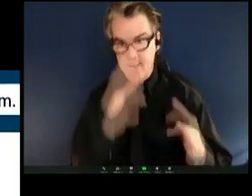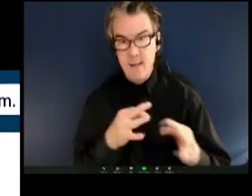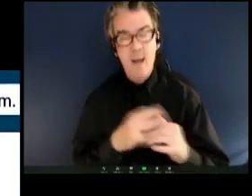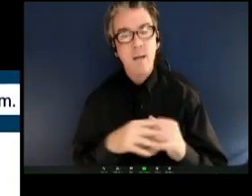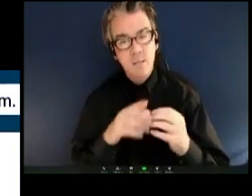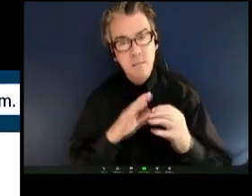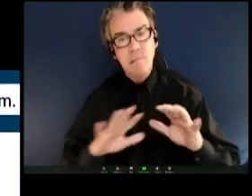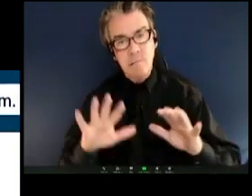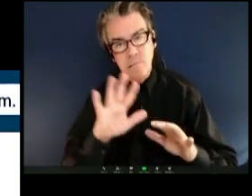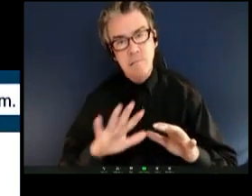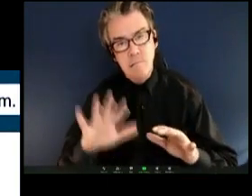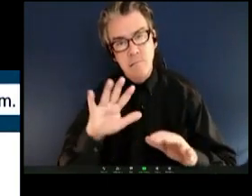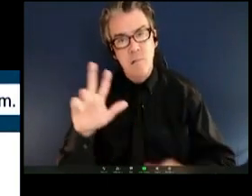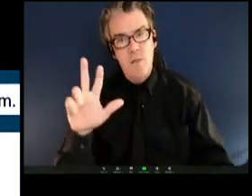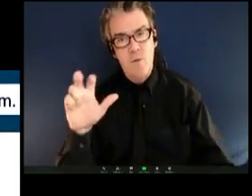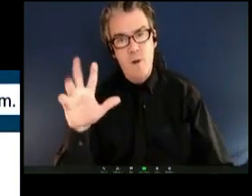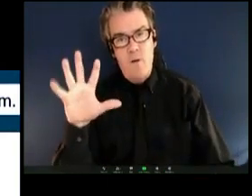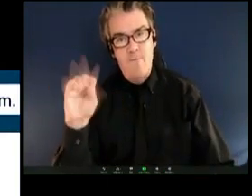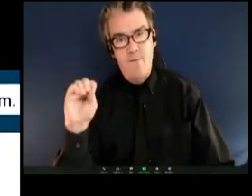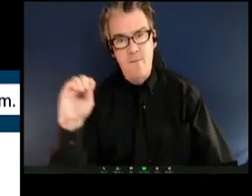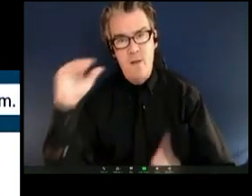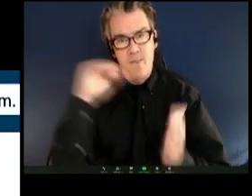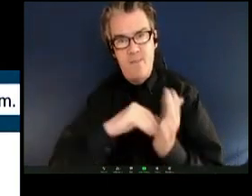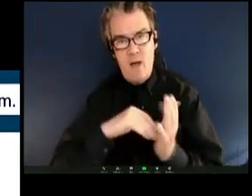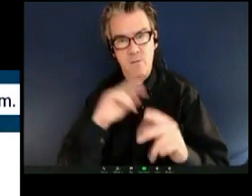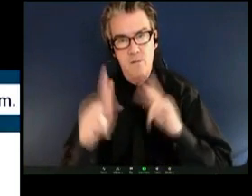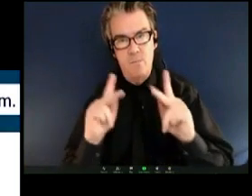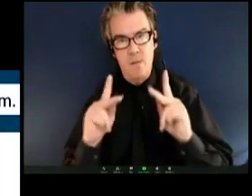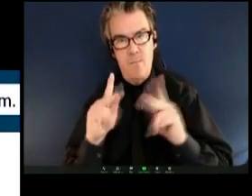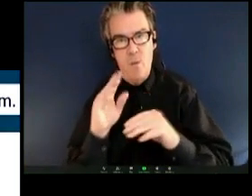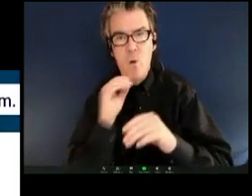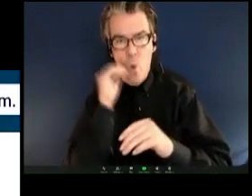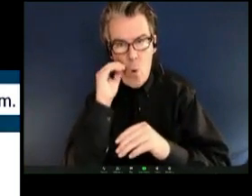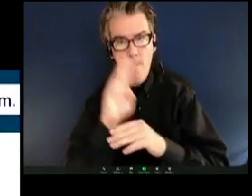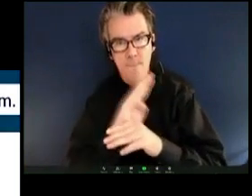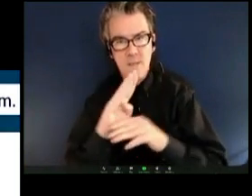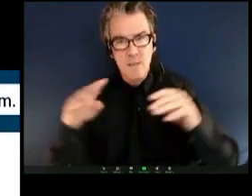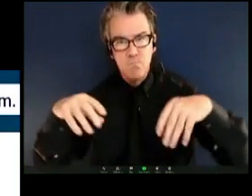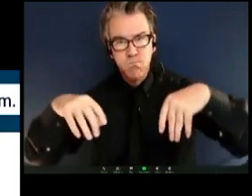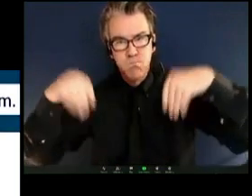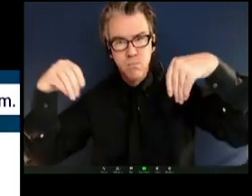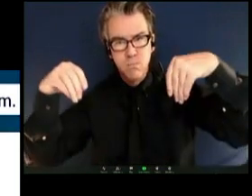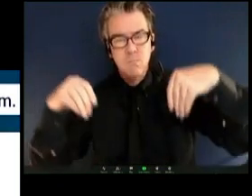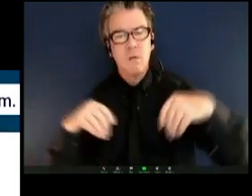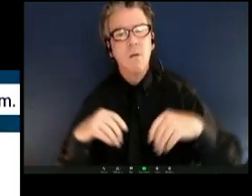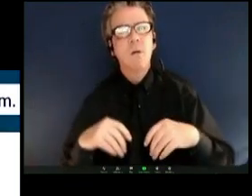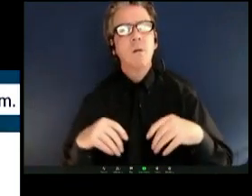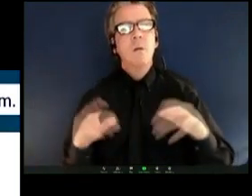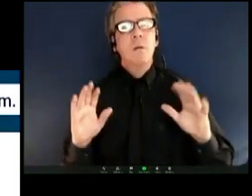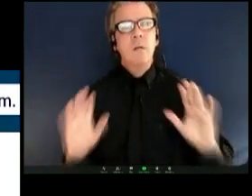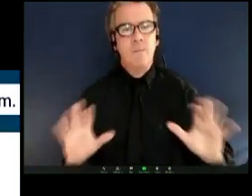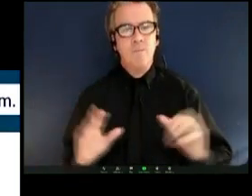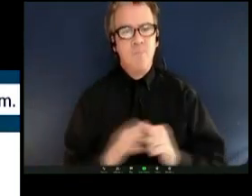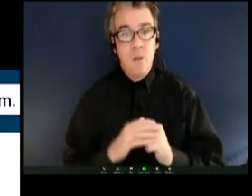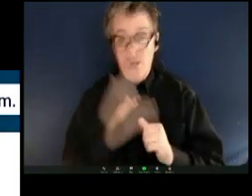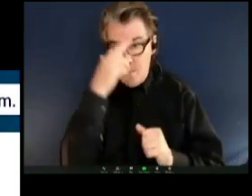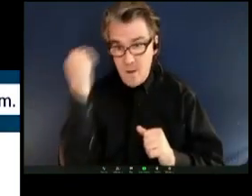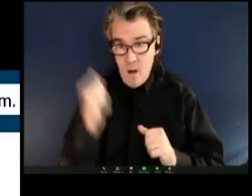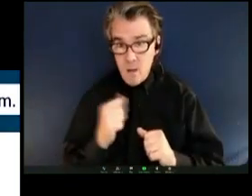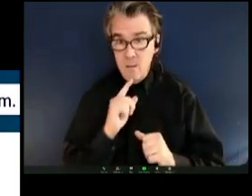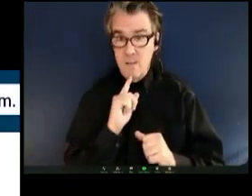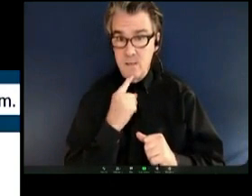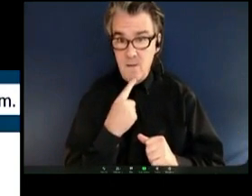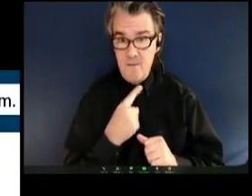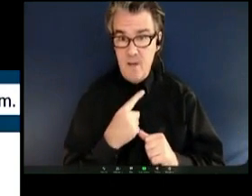customers. Now, we did this as a last resort for safety, given the severe weather conditions and the potential for wildfire due to the dry fuel